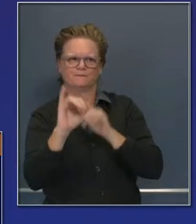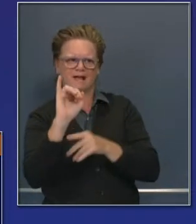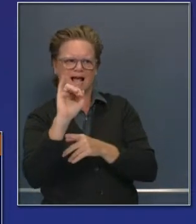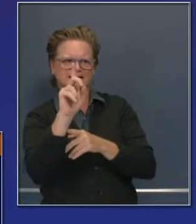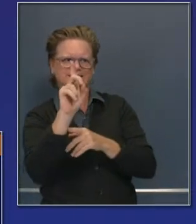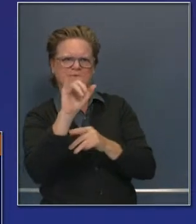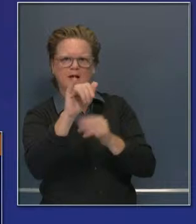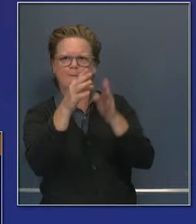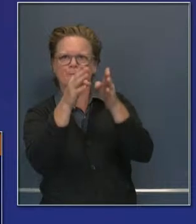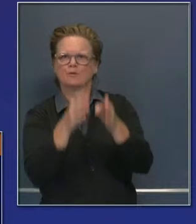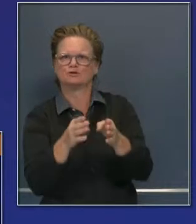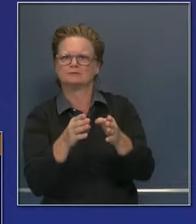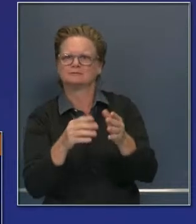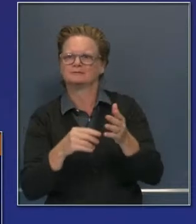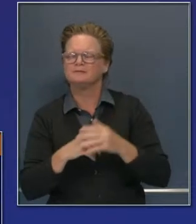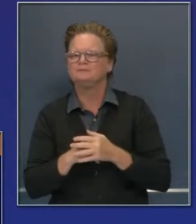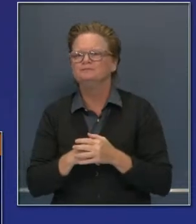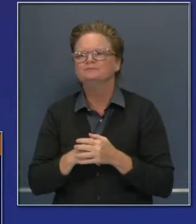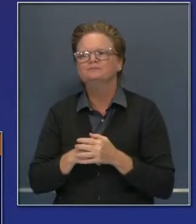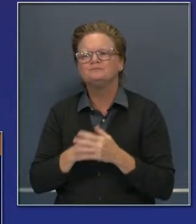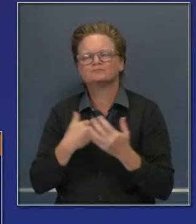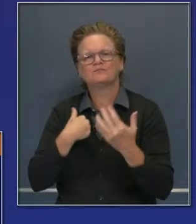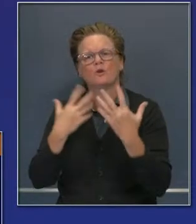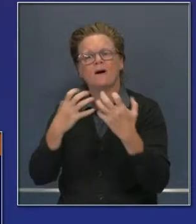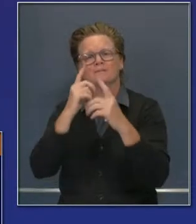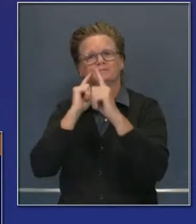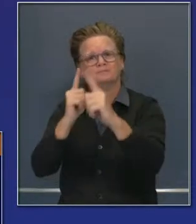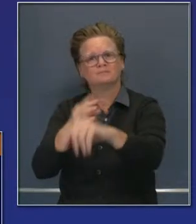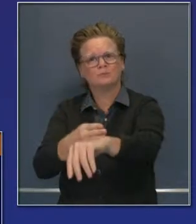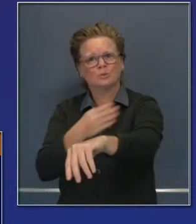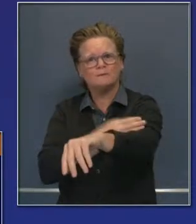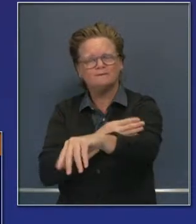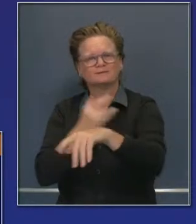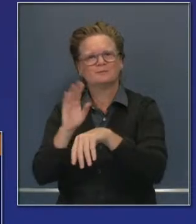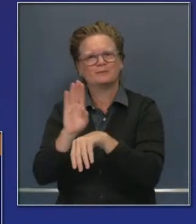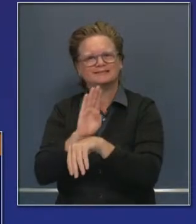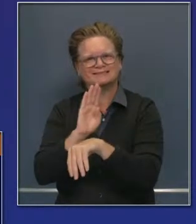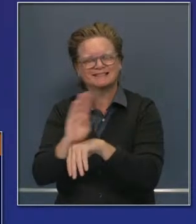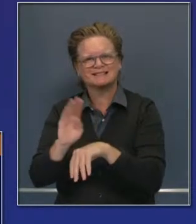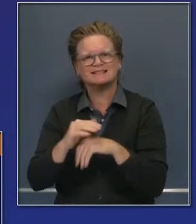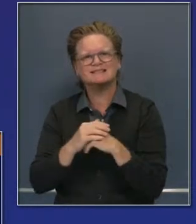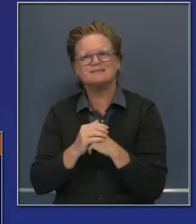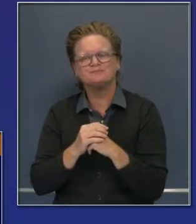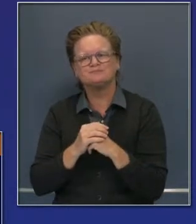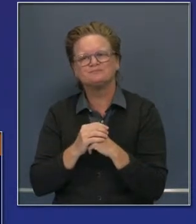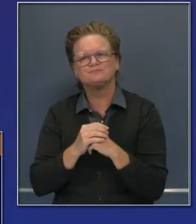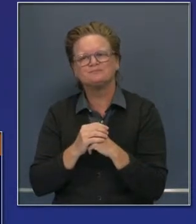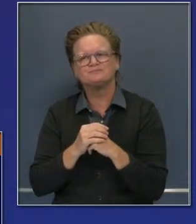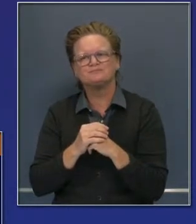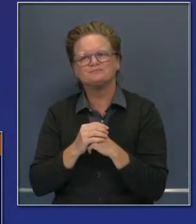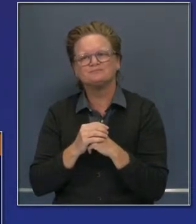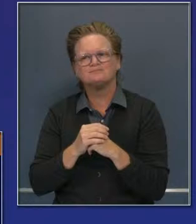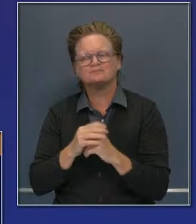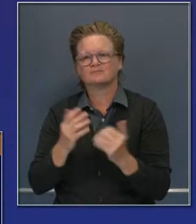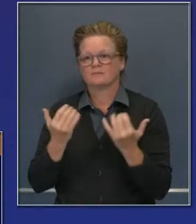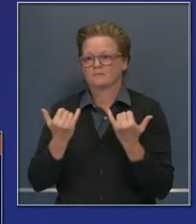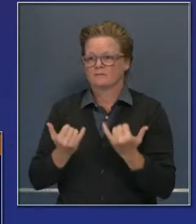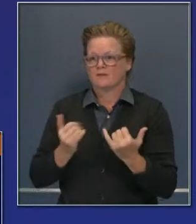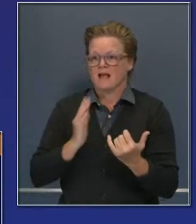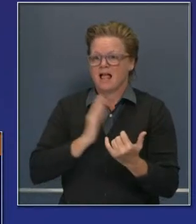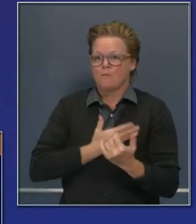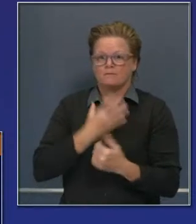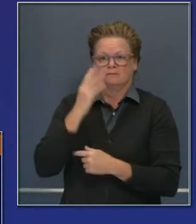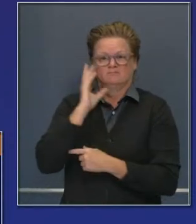process improvements, not just IT improvements, taking some of our most senior staff members that have been working the phones and now using the